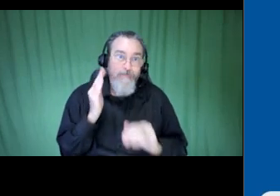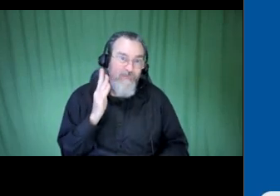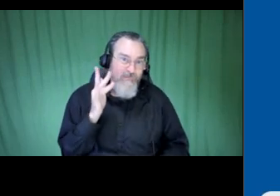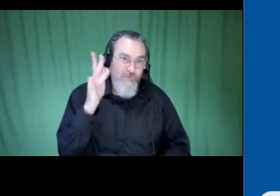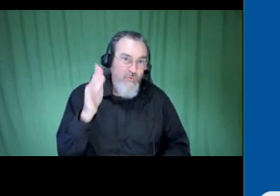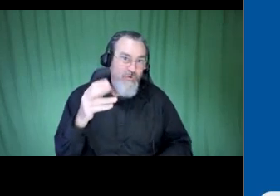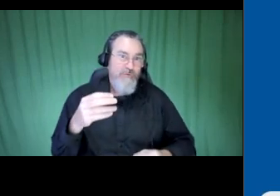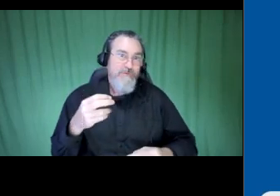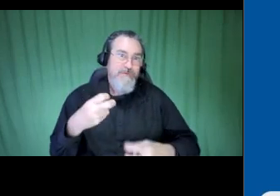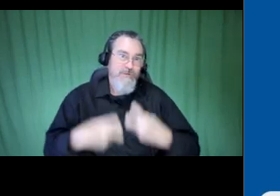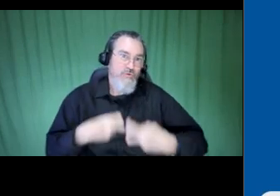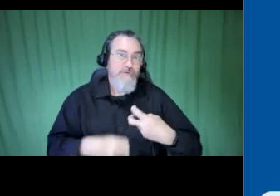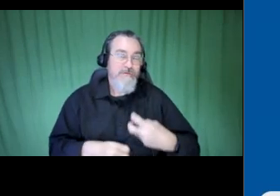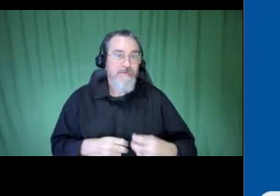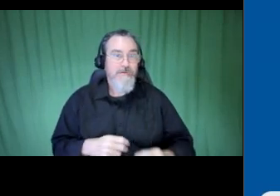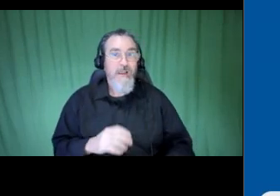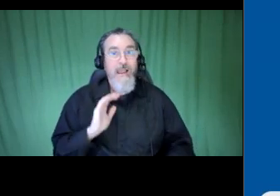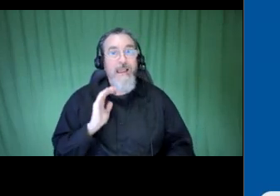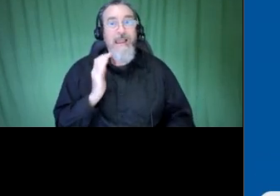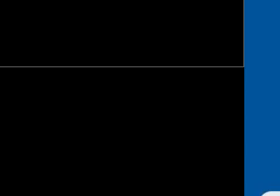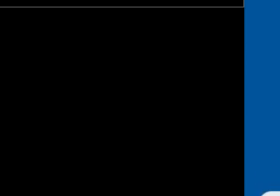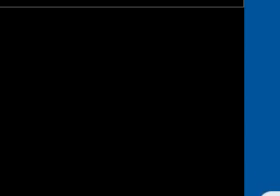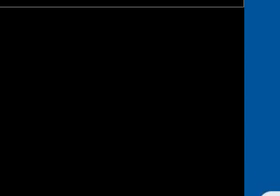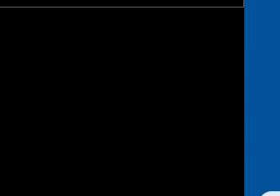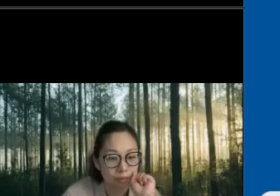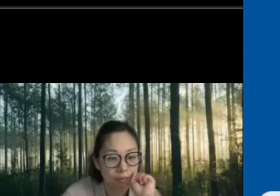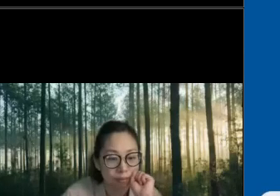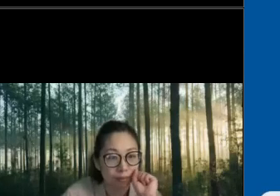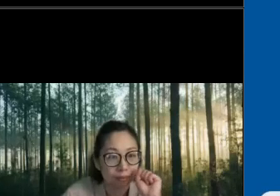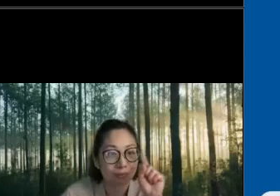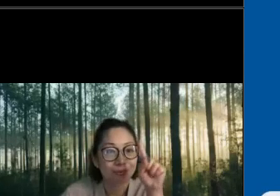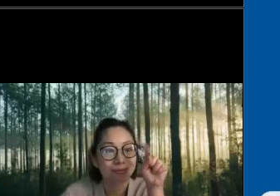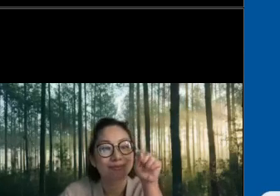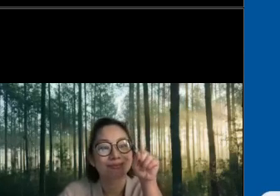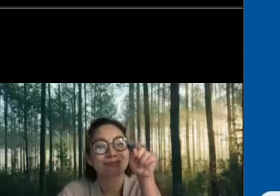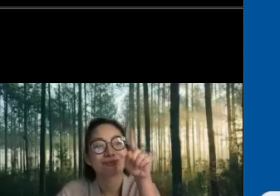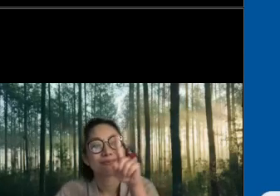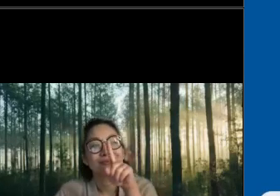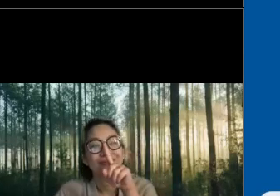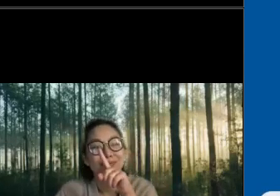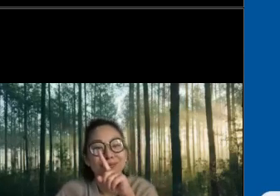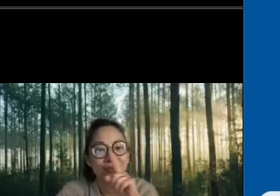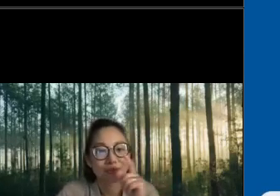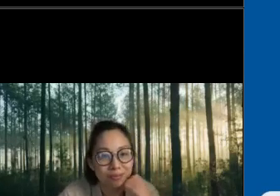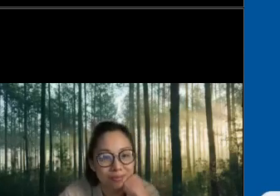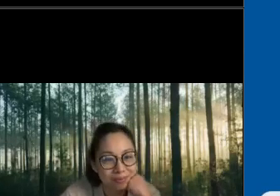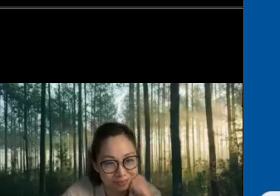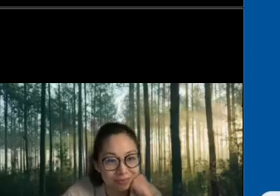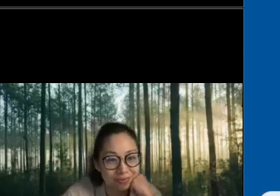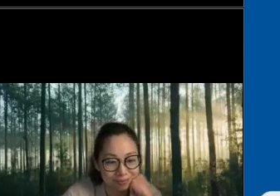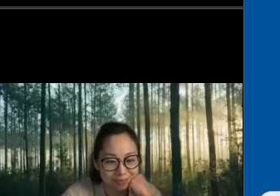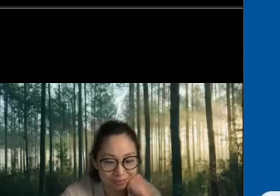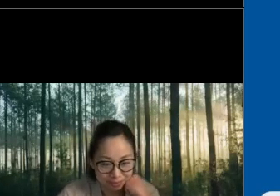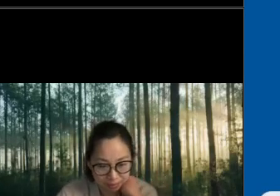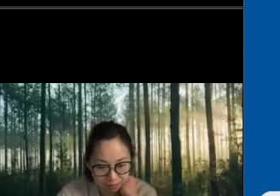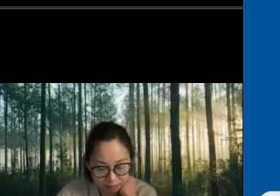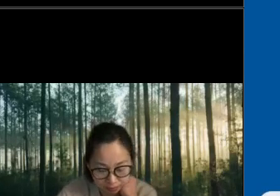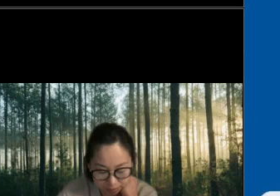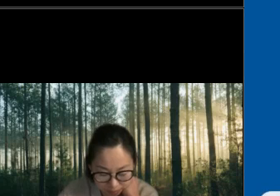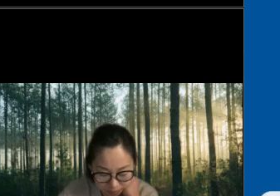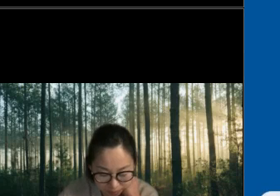increasing salinization of our well field in the Tafuna area, which is our biggest producing